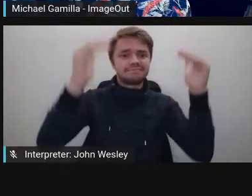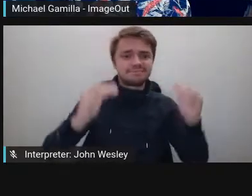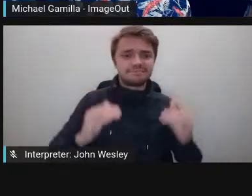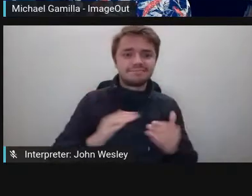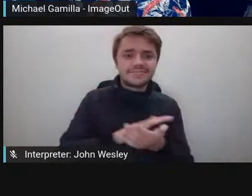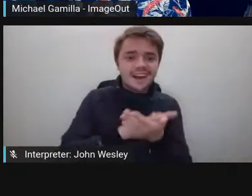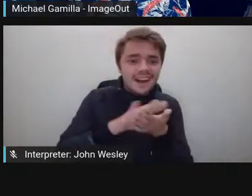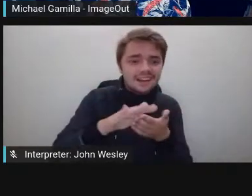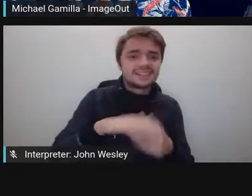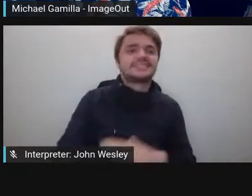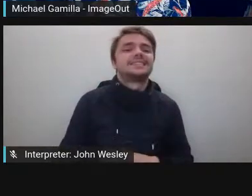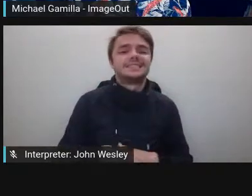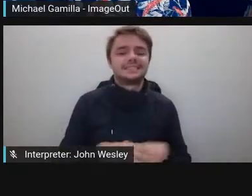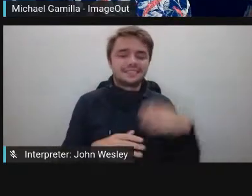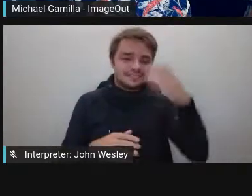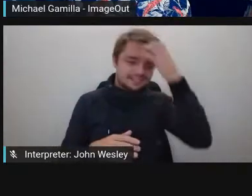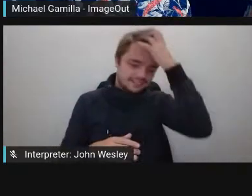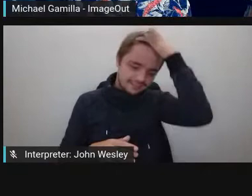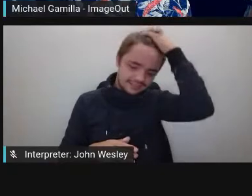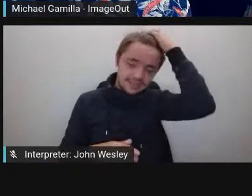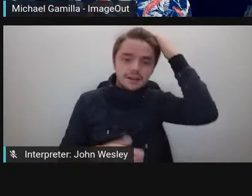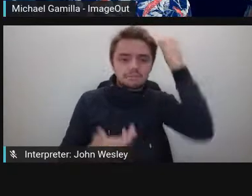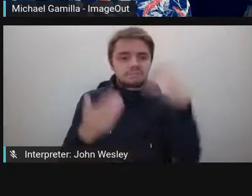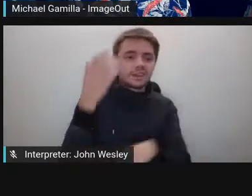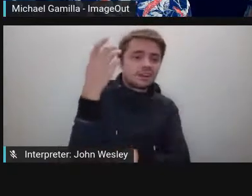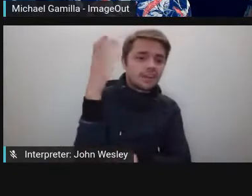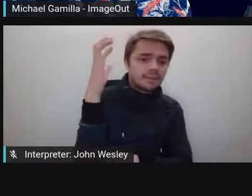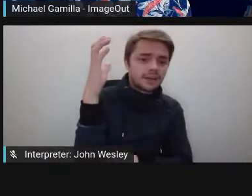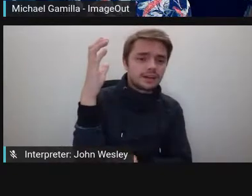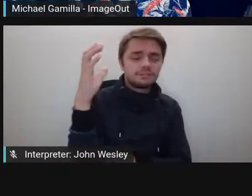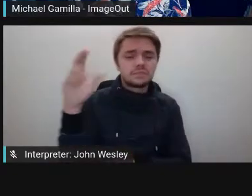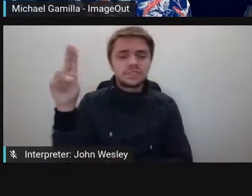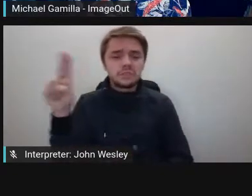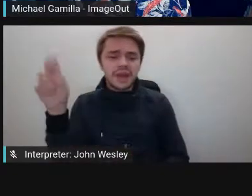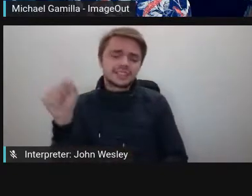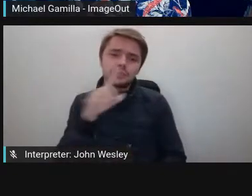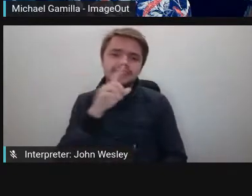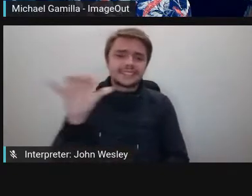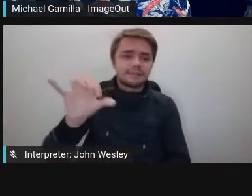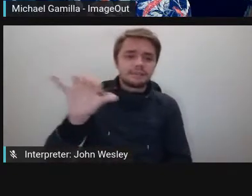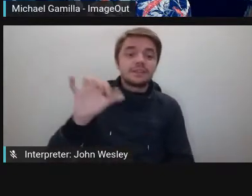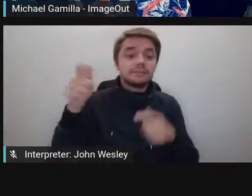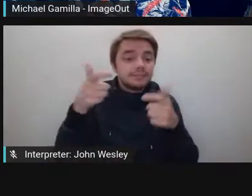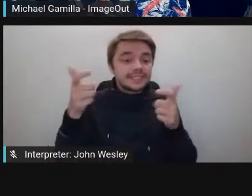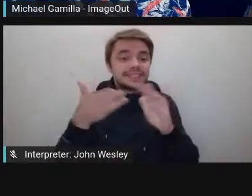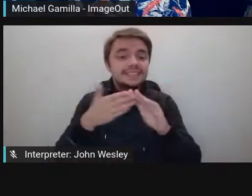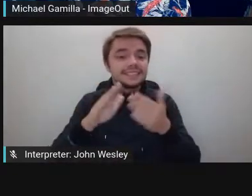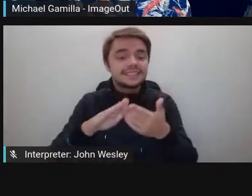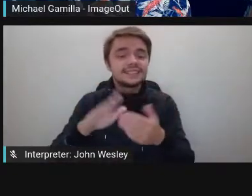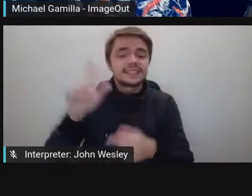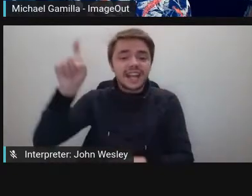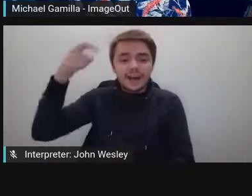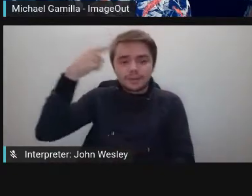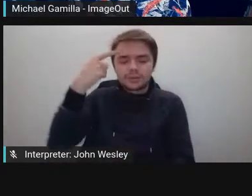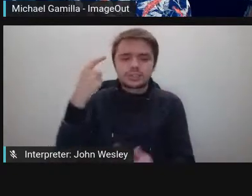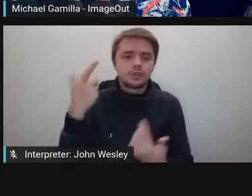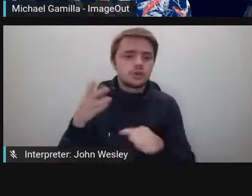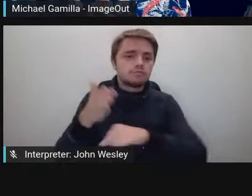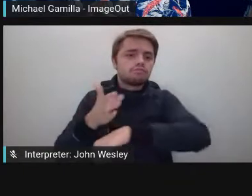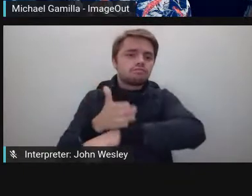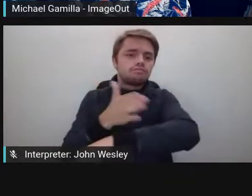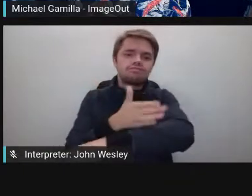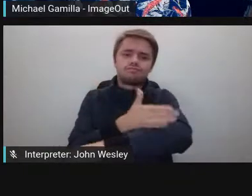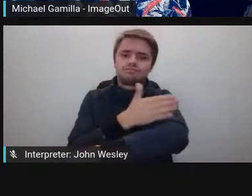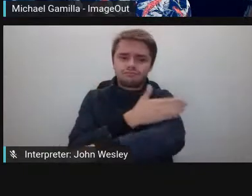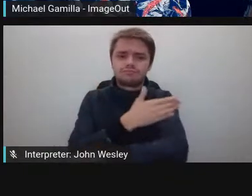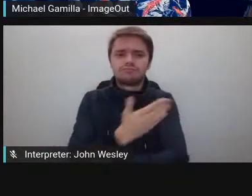know, like Colombia, like the US, in the big cities, the big capitals, there's been a lot of progress. There's